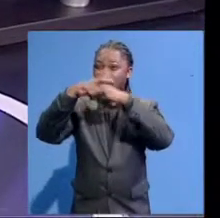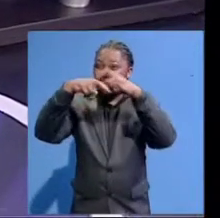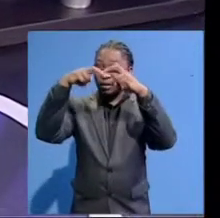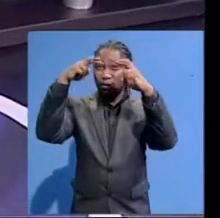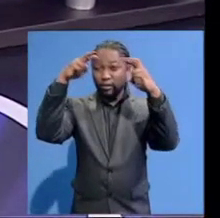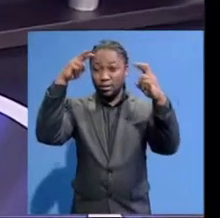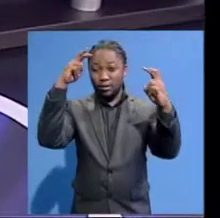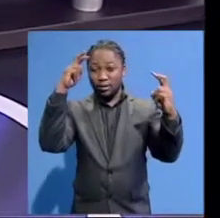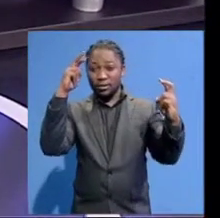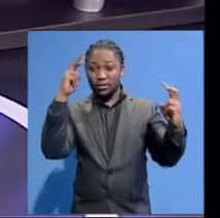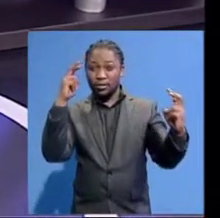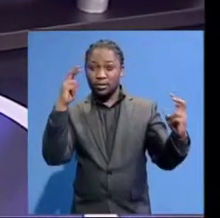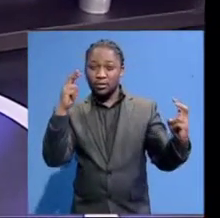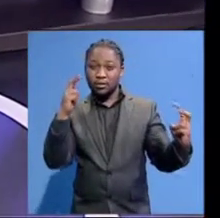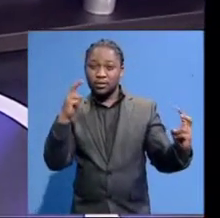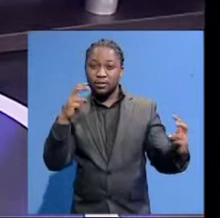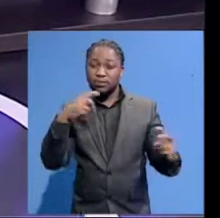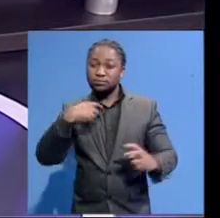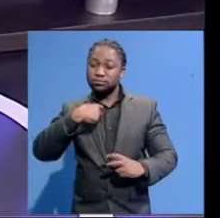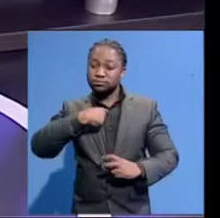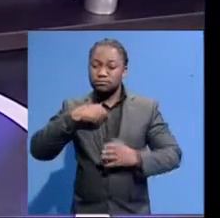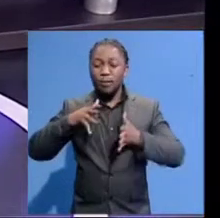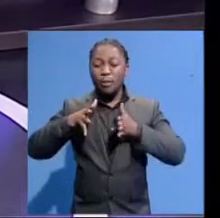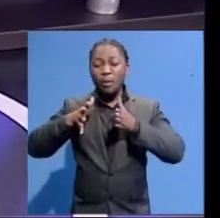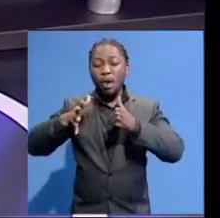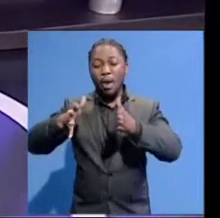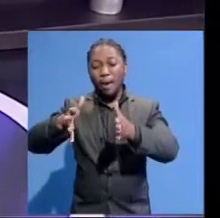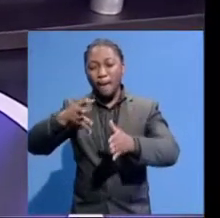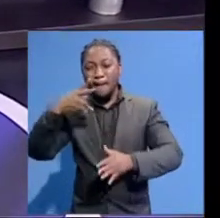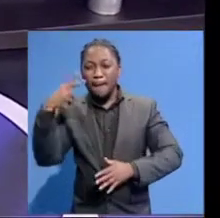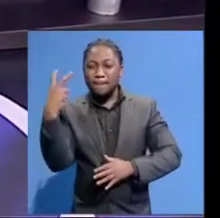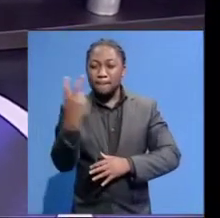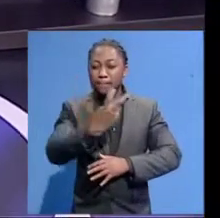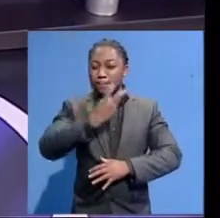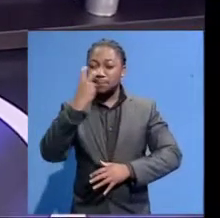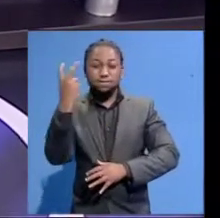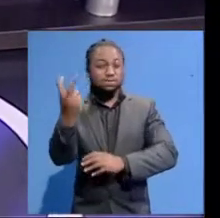heaven? I'll find my way